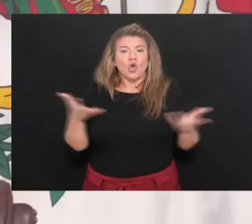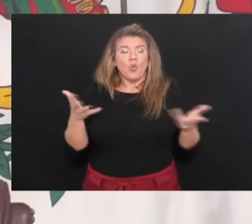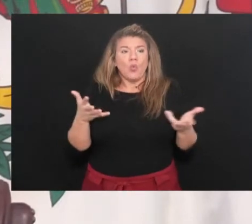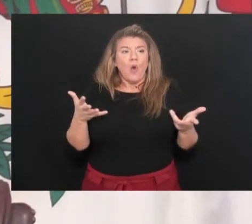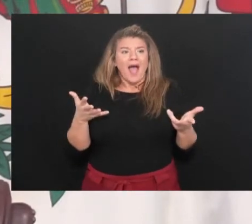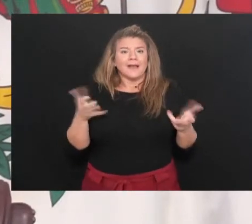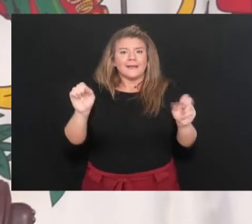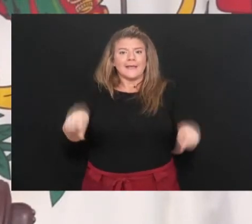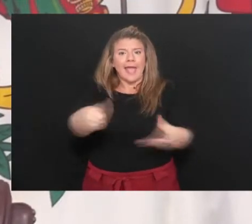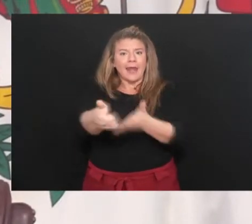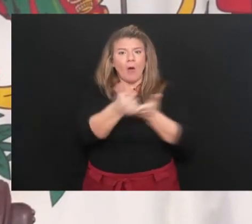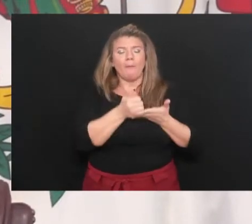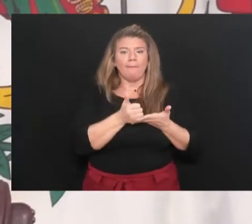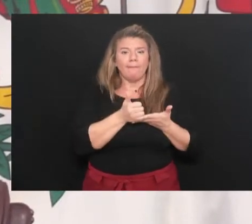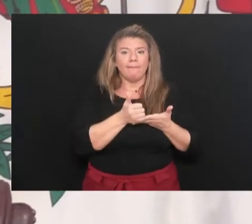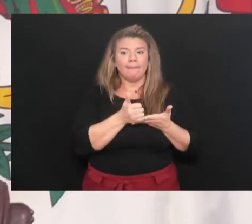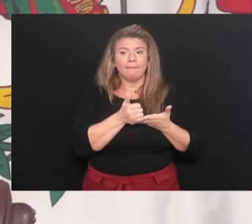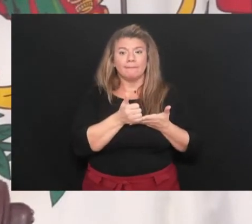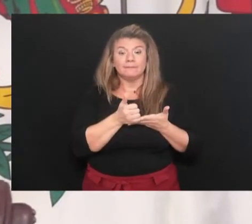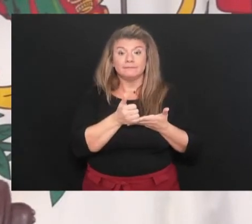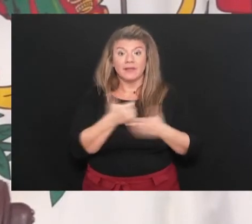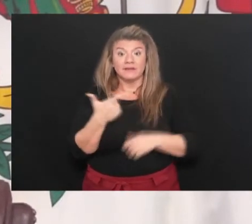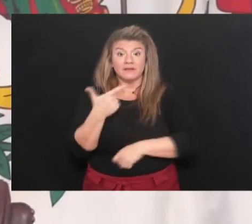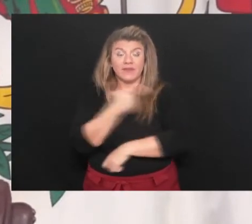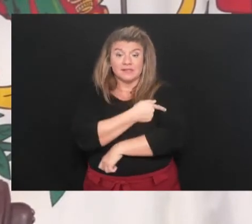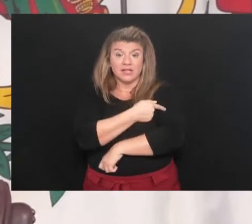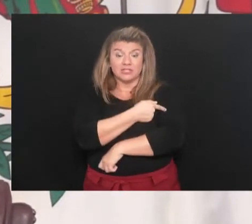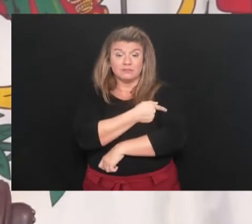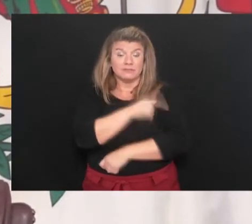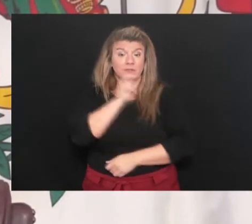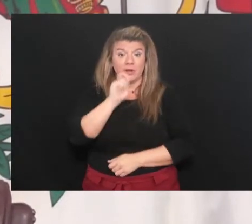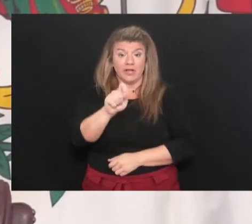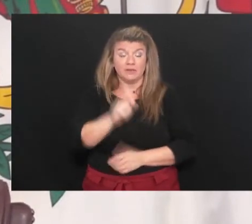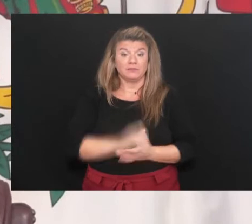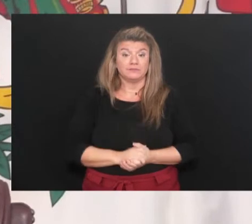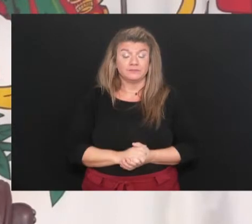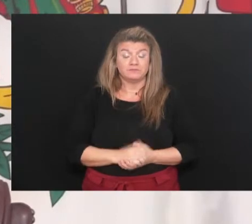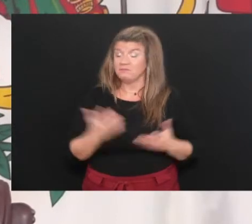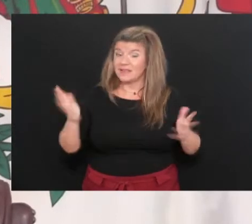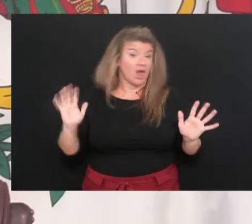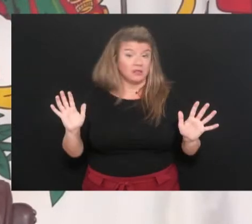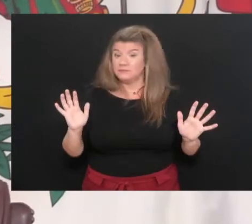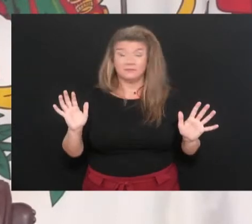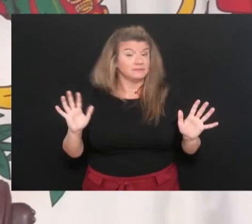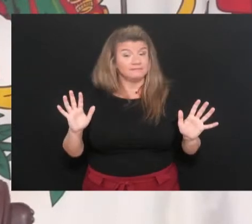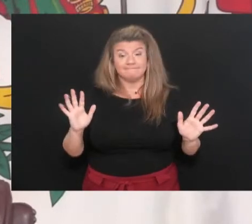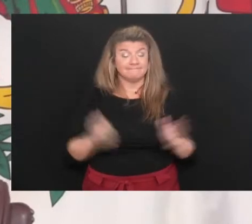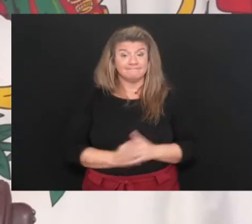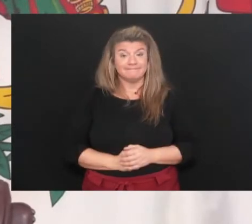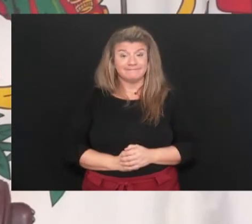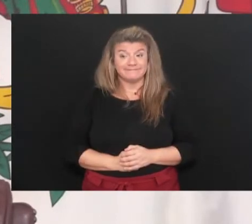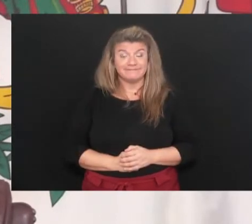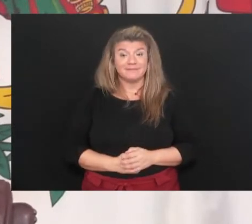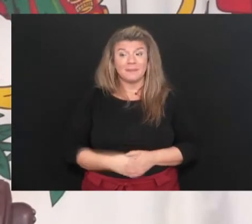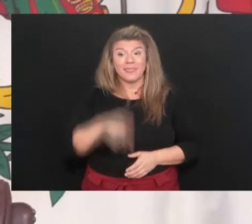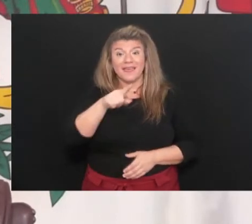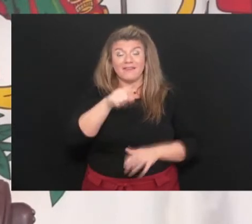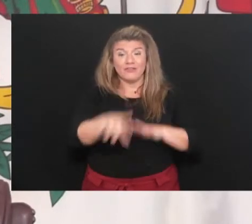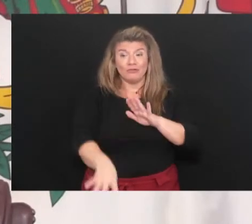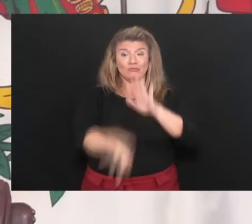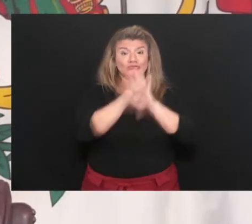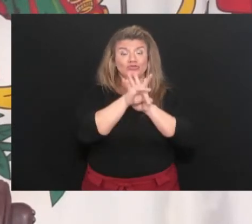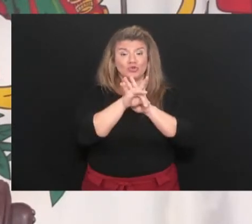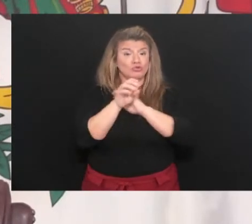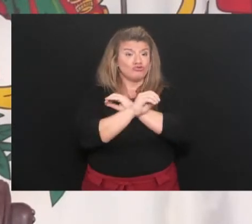happen? Vaccination. That's it. That's it. And if we choose not to